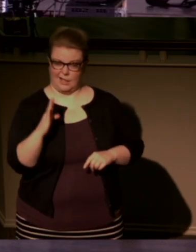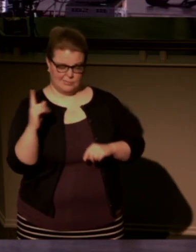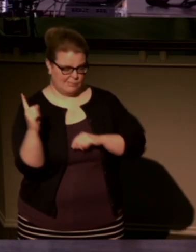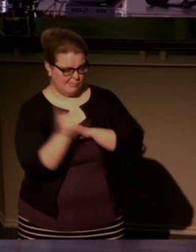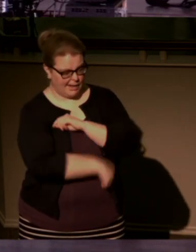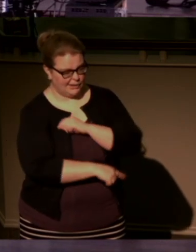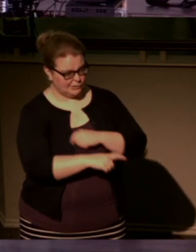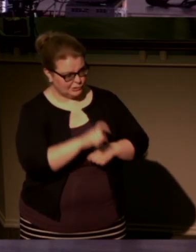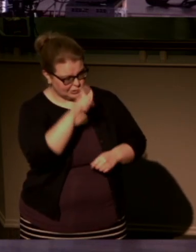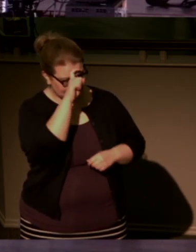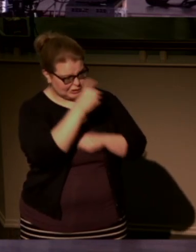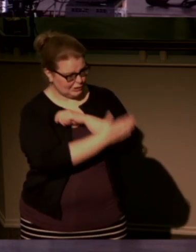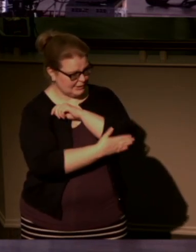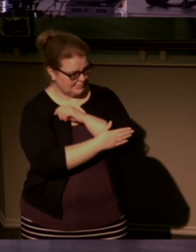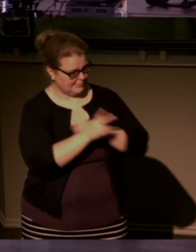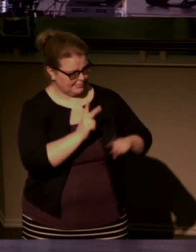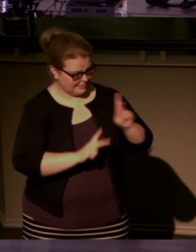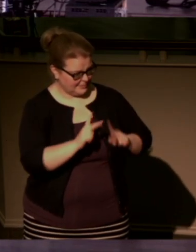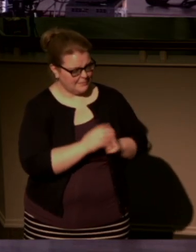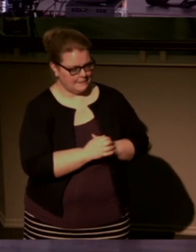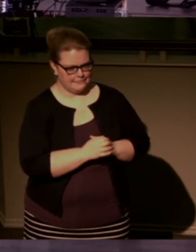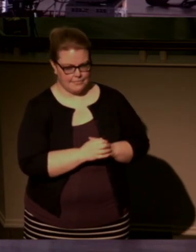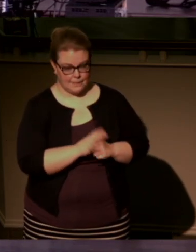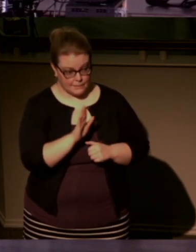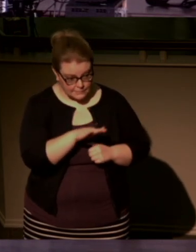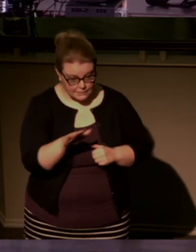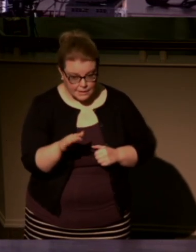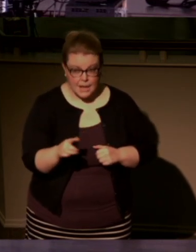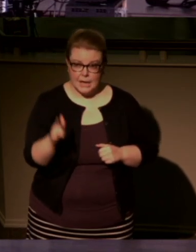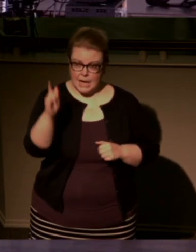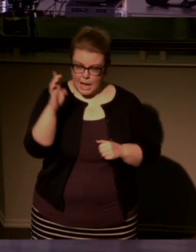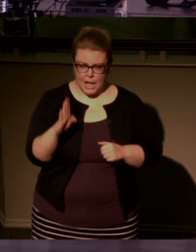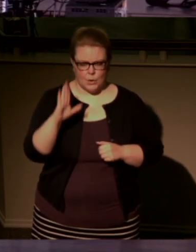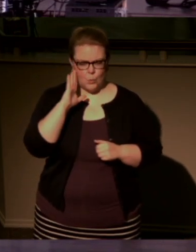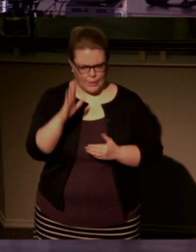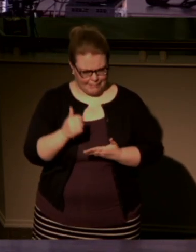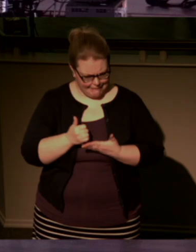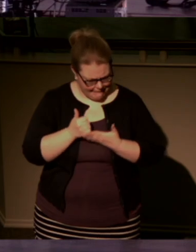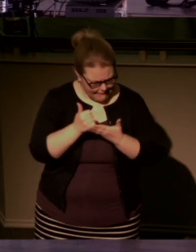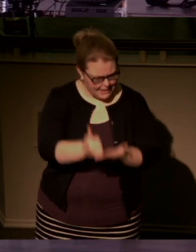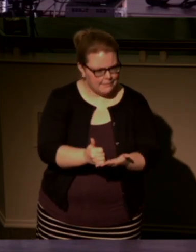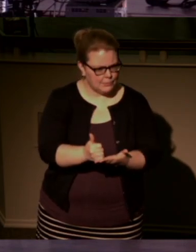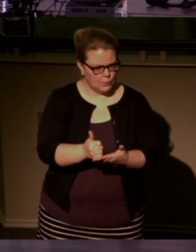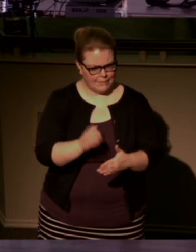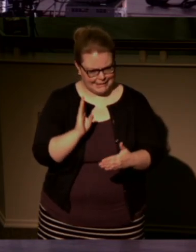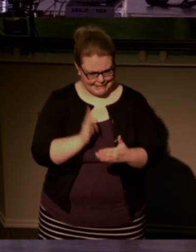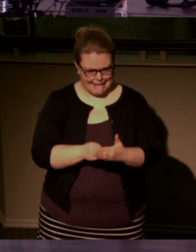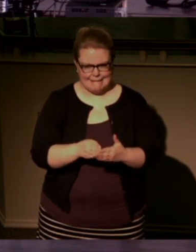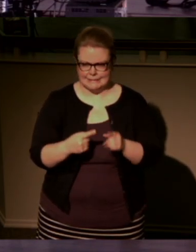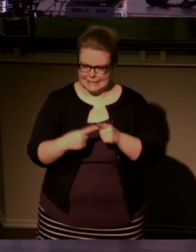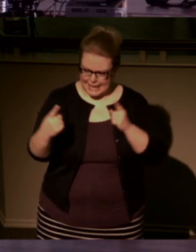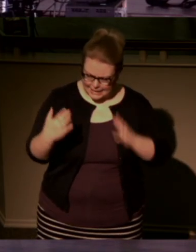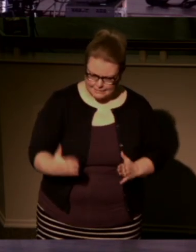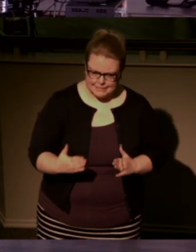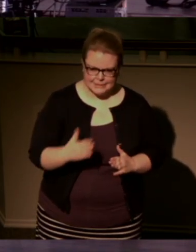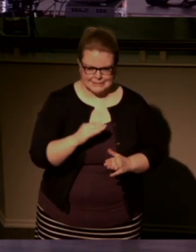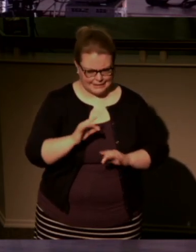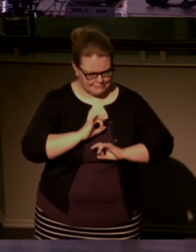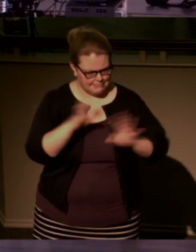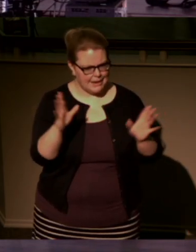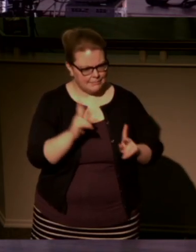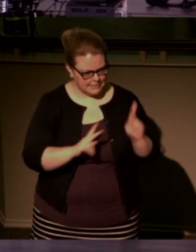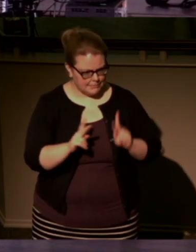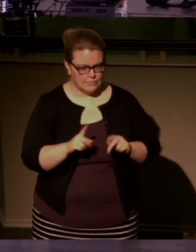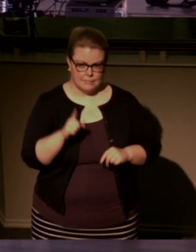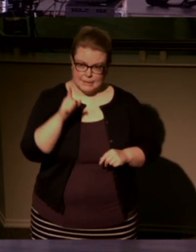And I mean, listen, I want to tell you something. God will help you against enemies and against bad folks, all right?